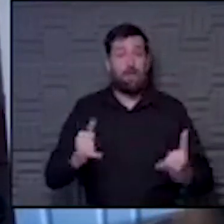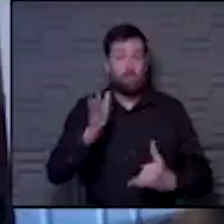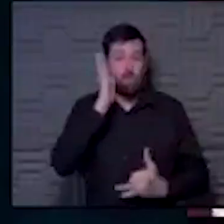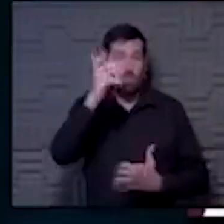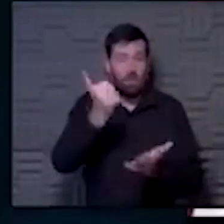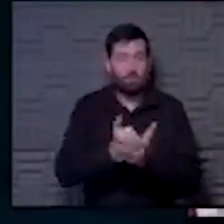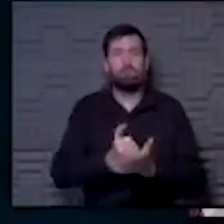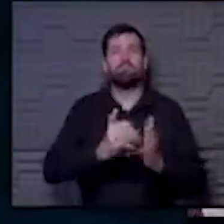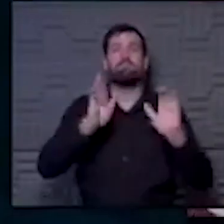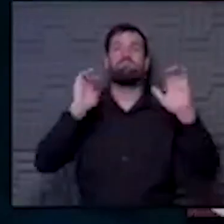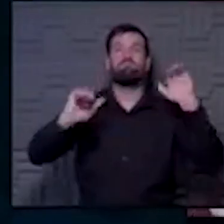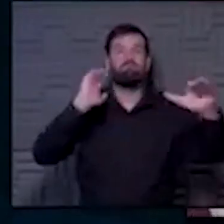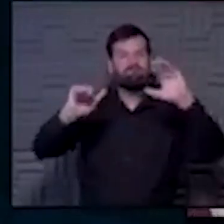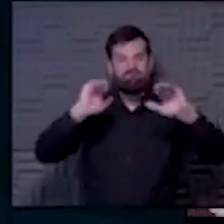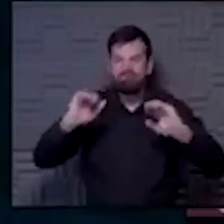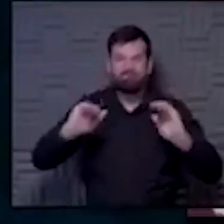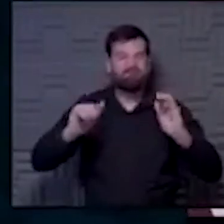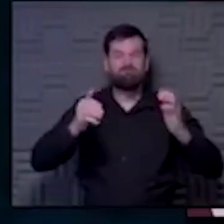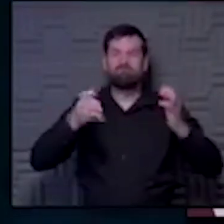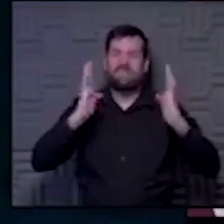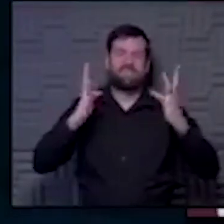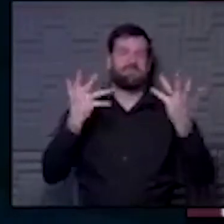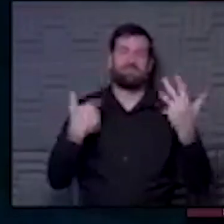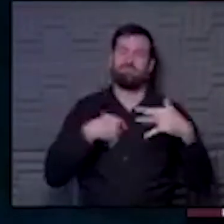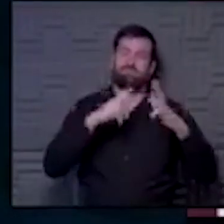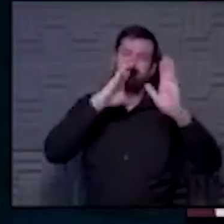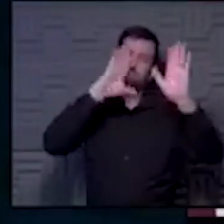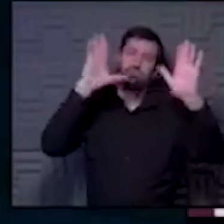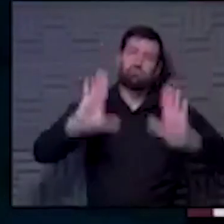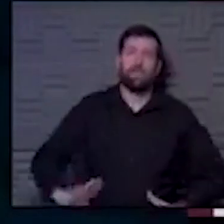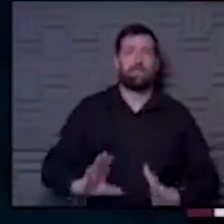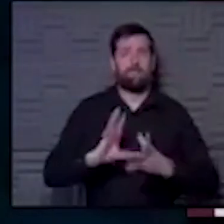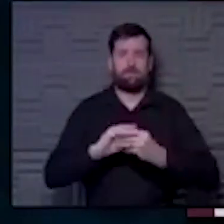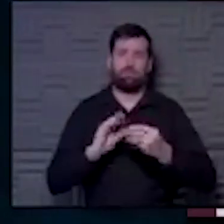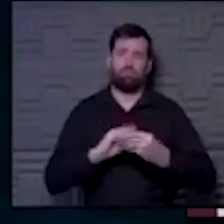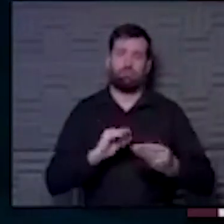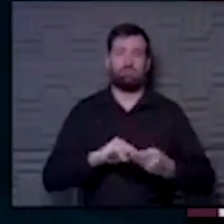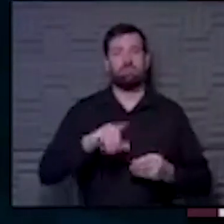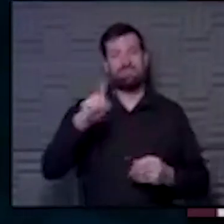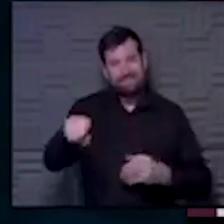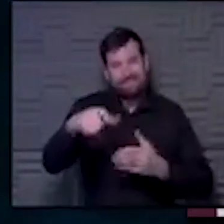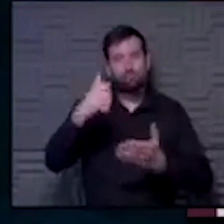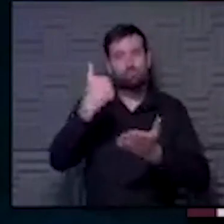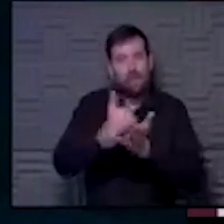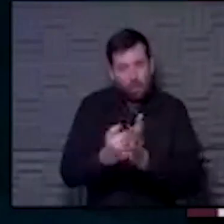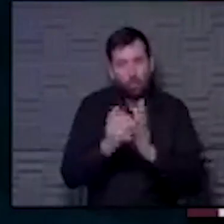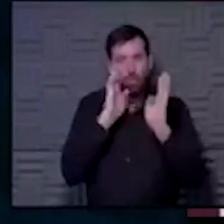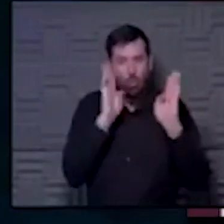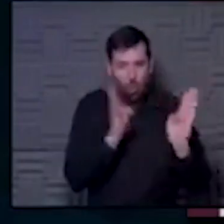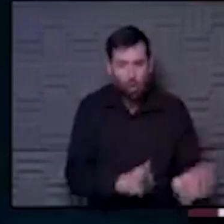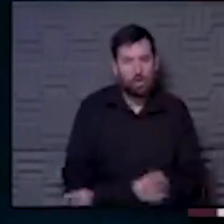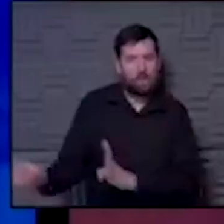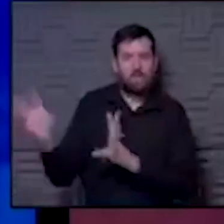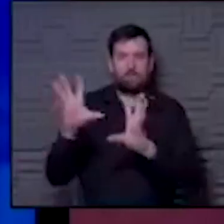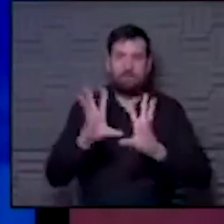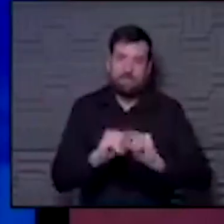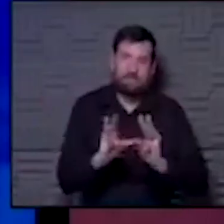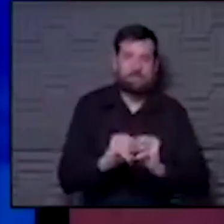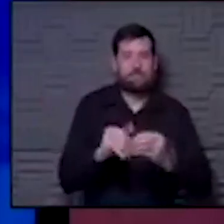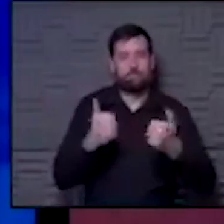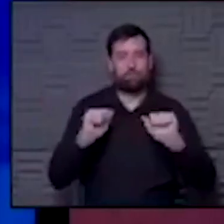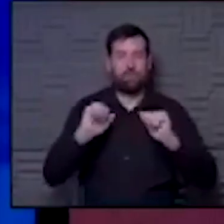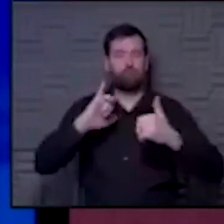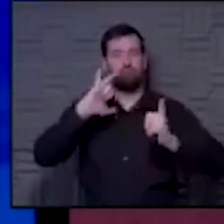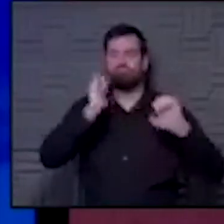going to say, folks out there, listen to this. This is a great message. You need to help organize a meeting and try to put